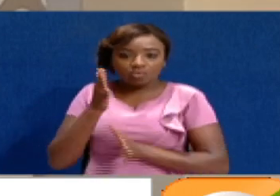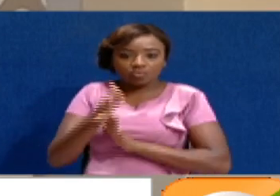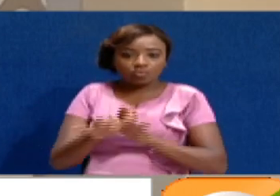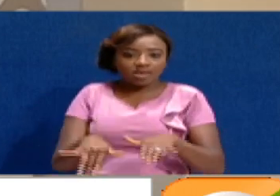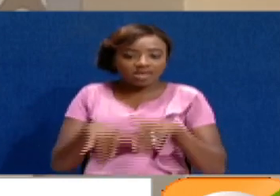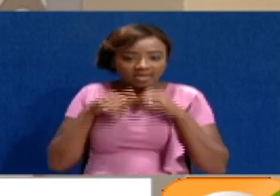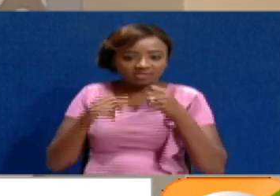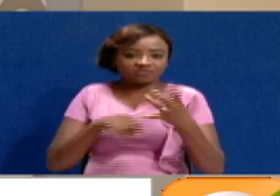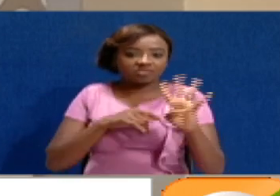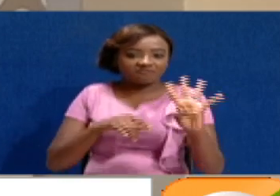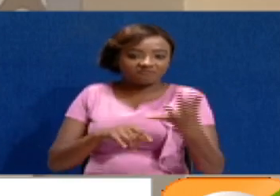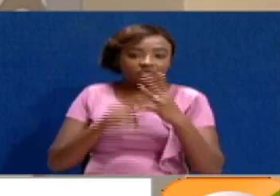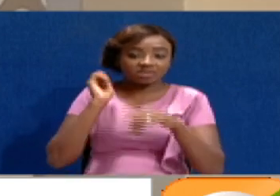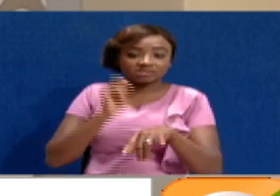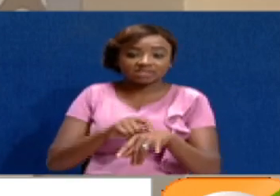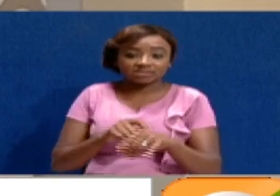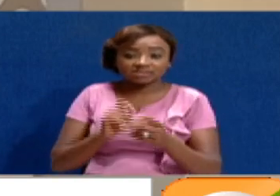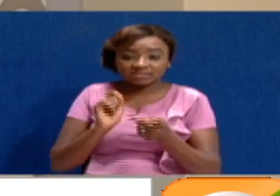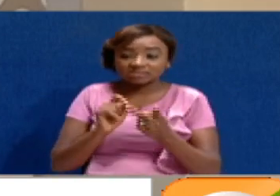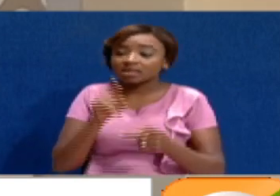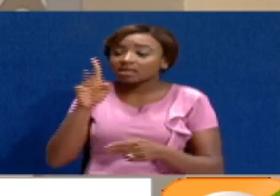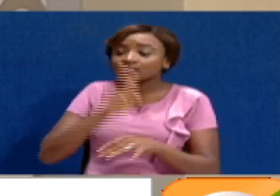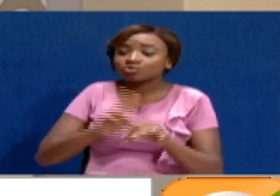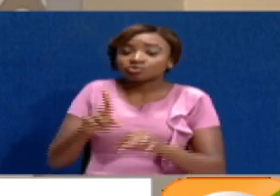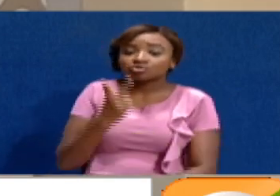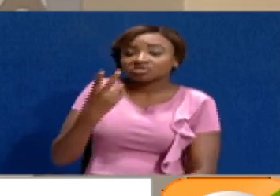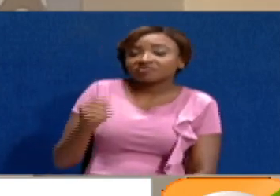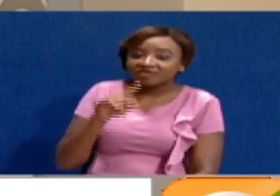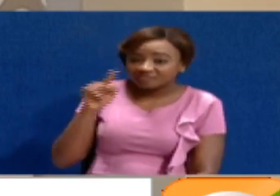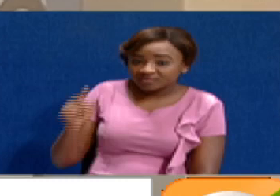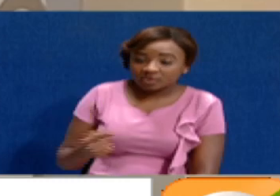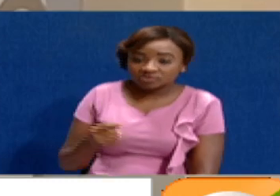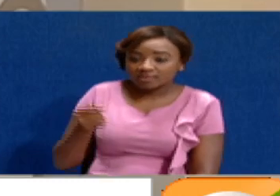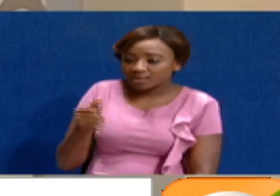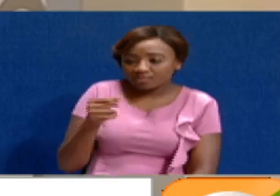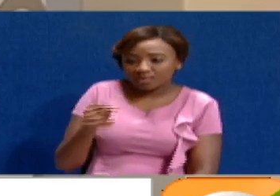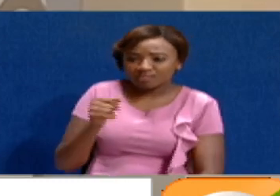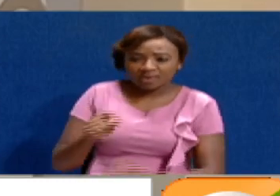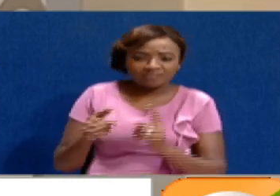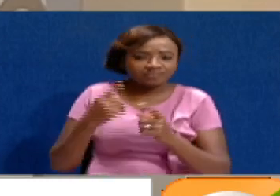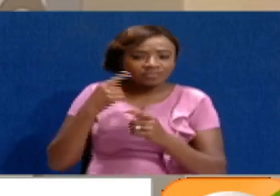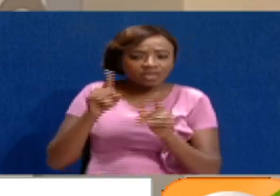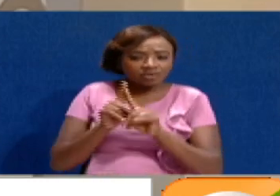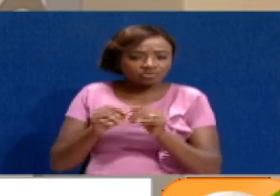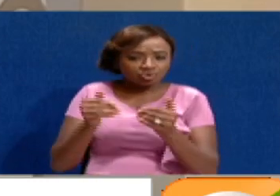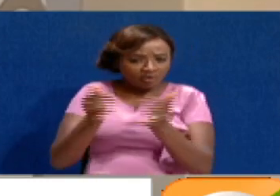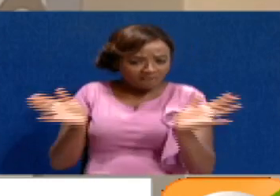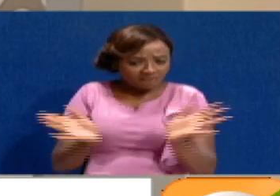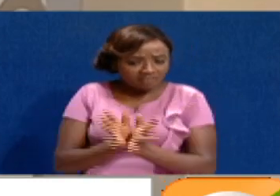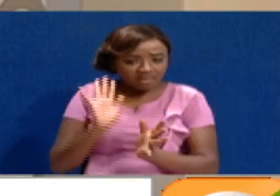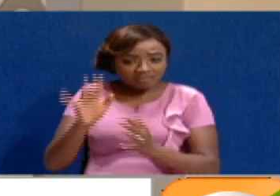spent 25,000 shillings so far, to a family of 3 who spent a whopping